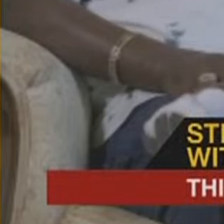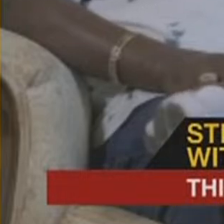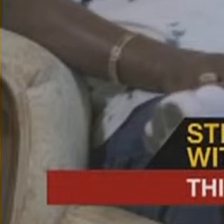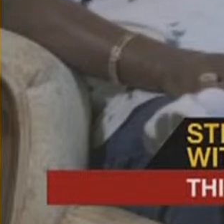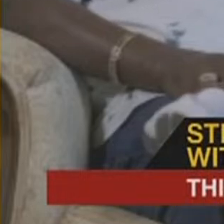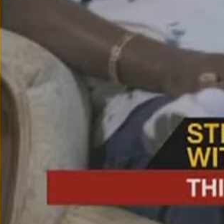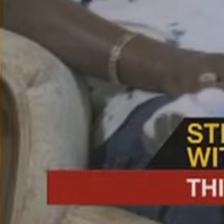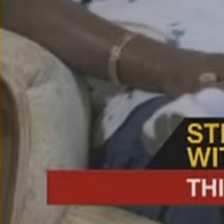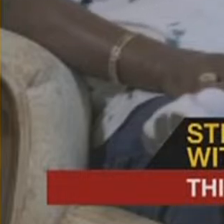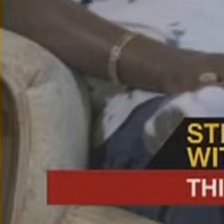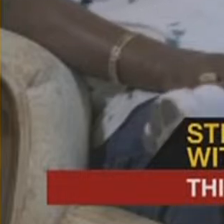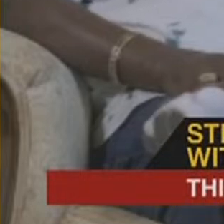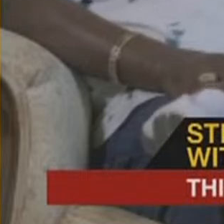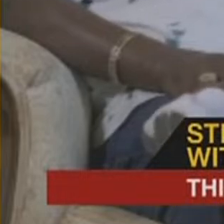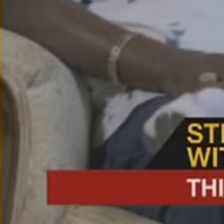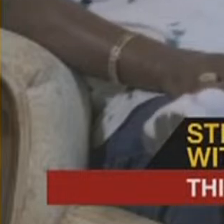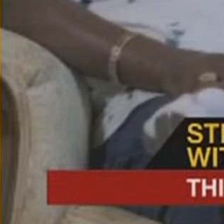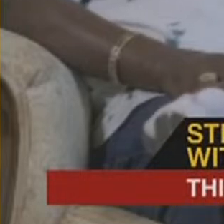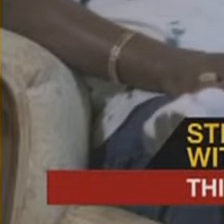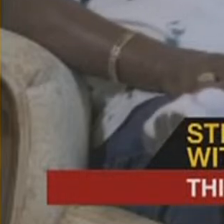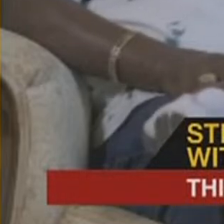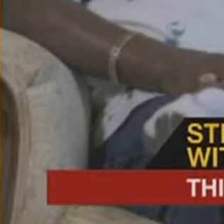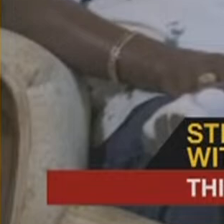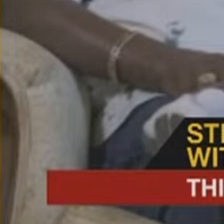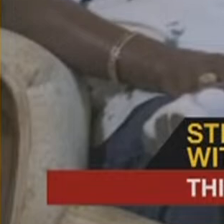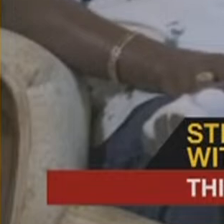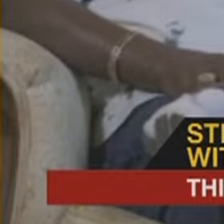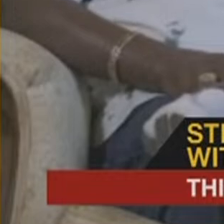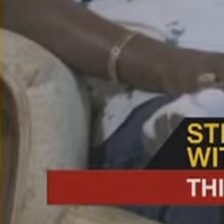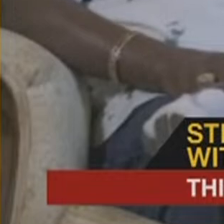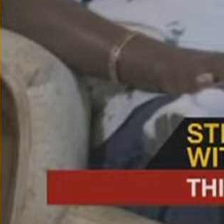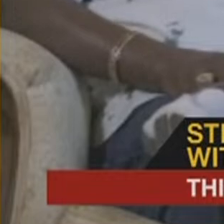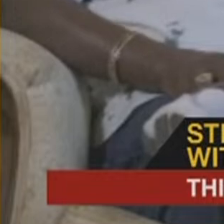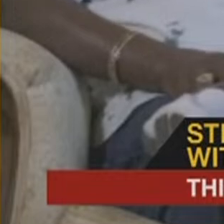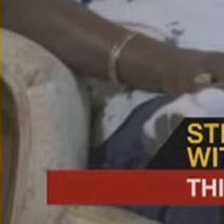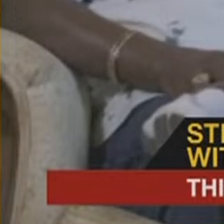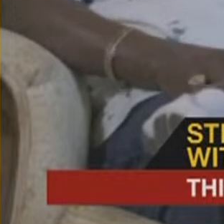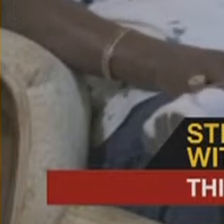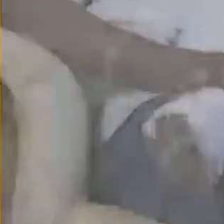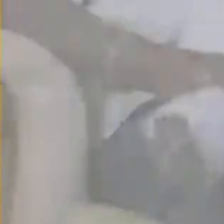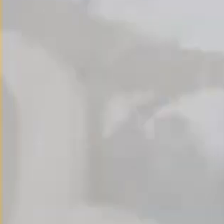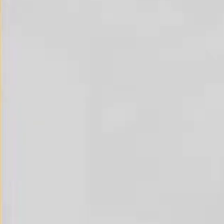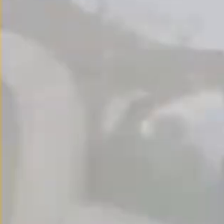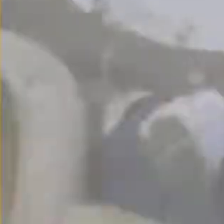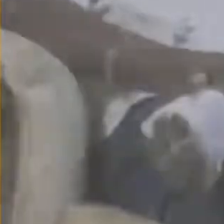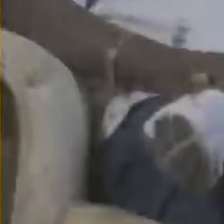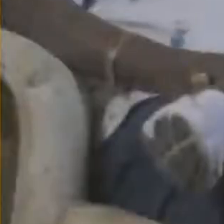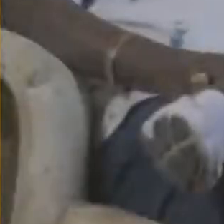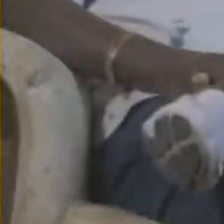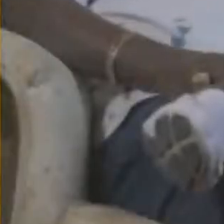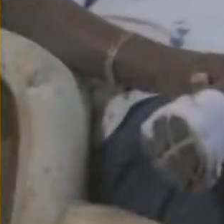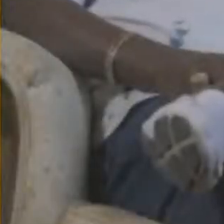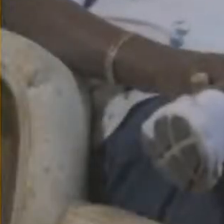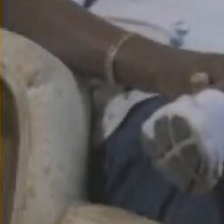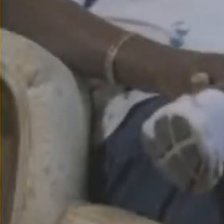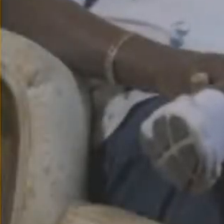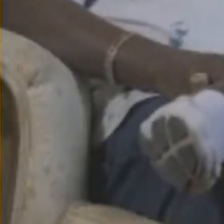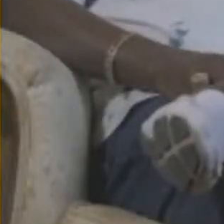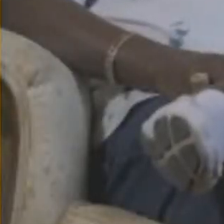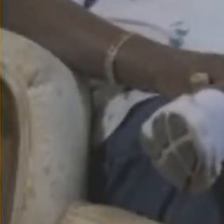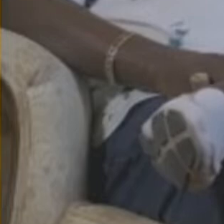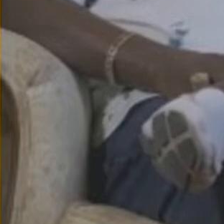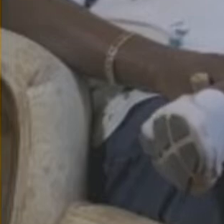our friend, my grandparents' friend and everything. Right. And he took me to the village hall in Mayaro to sing my song. Sang during your school time? All the